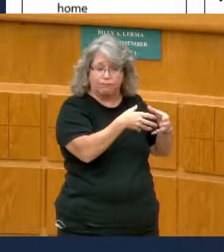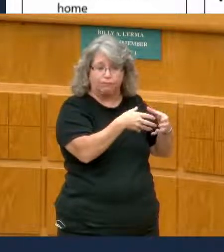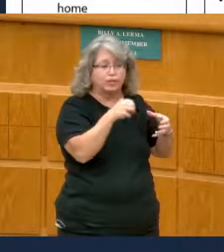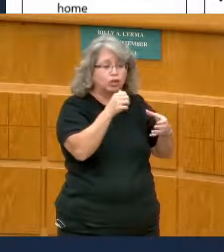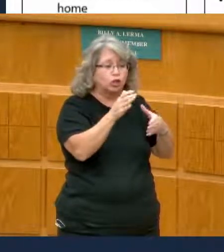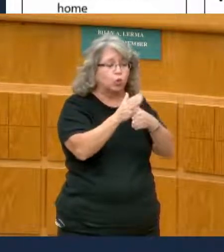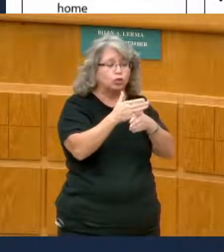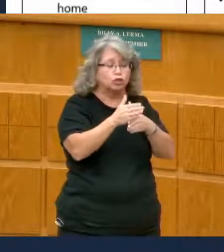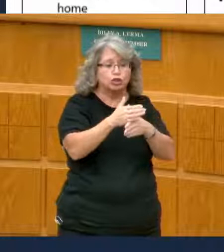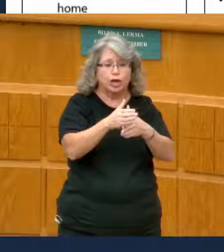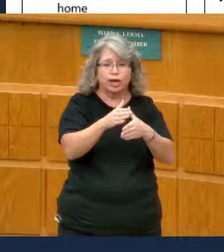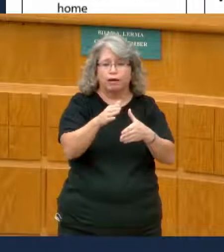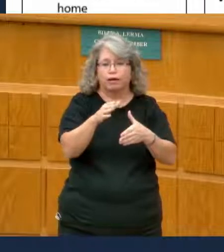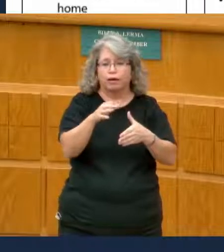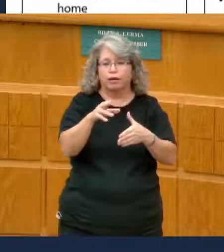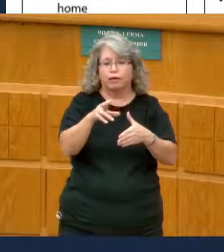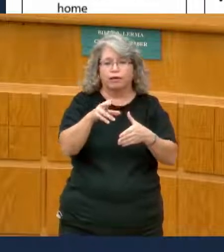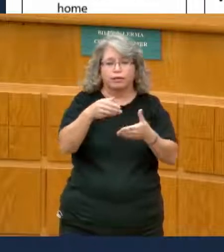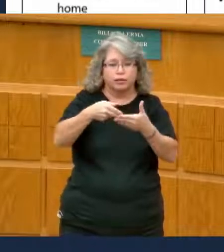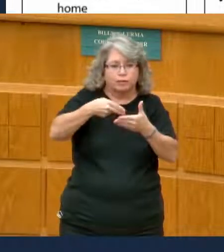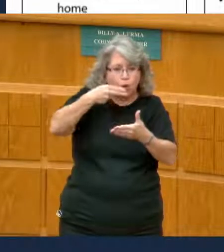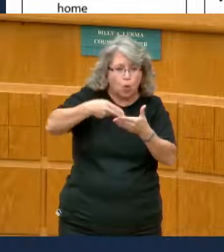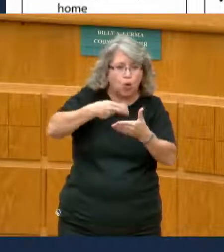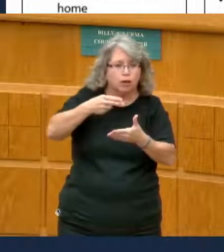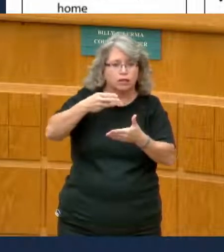power to keep other people from getting the virus.